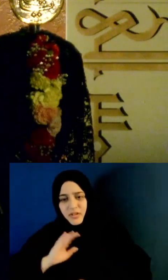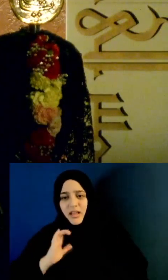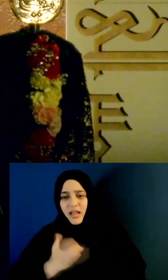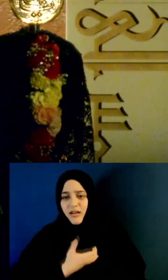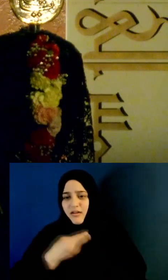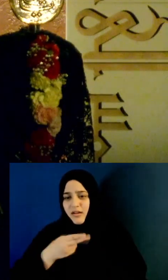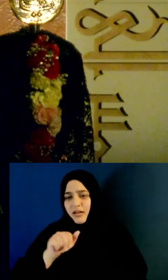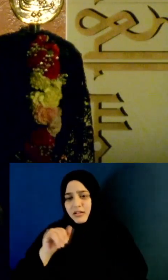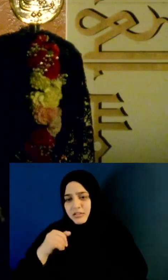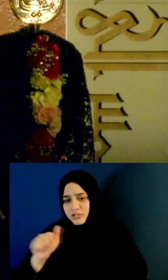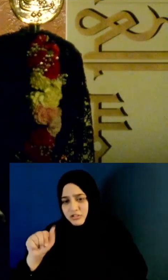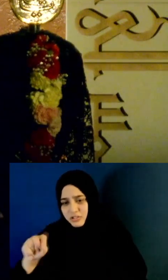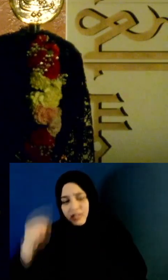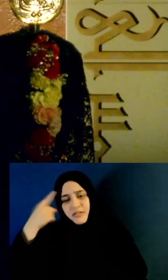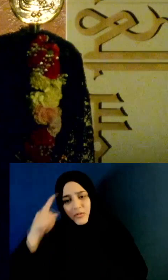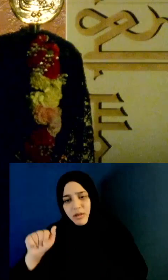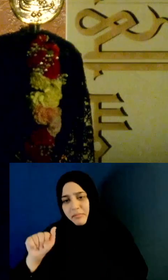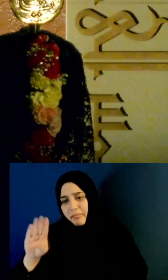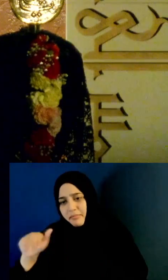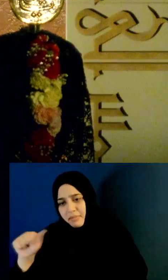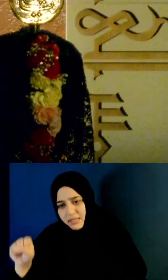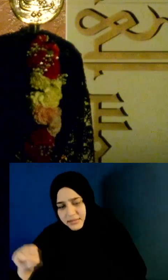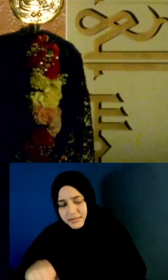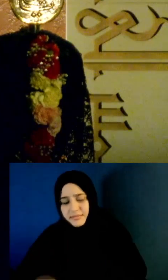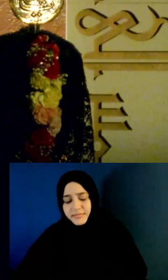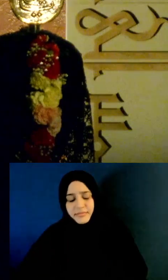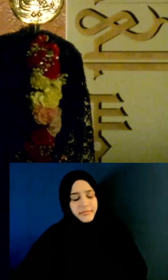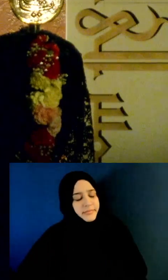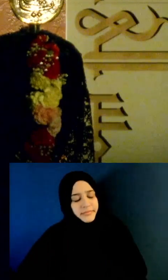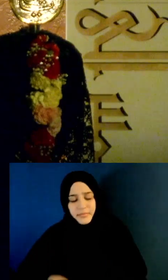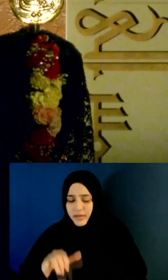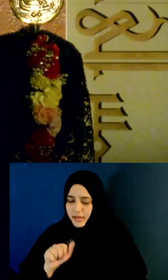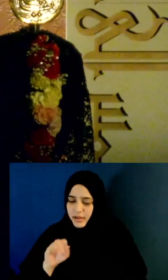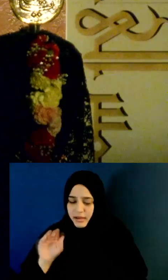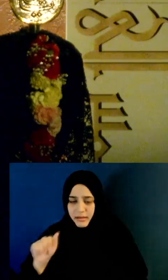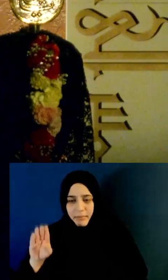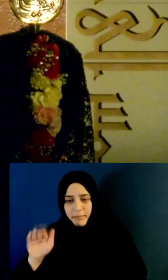Ya Abbas. Ya Abbas. Ya Hussein.